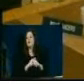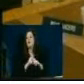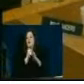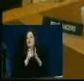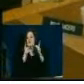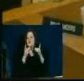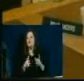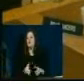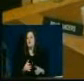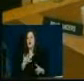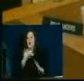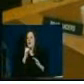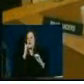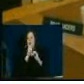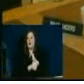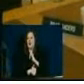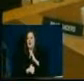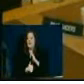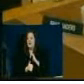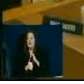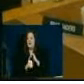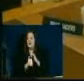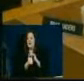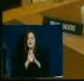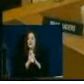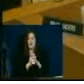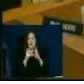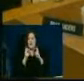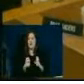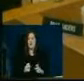it's already passed legal muster when we get it?